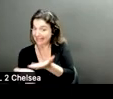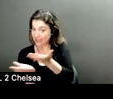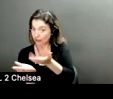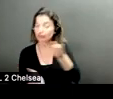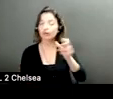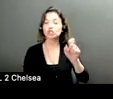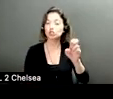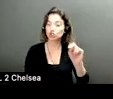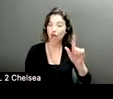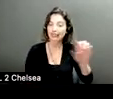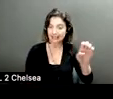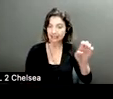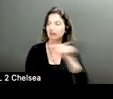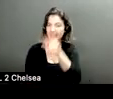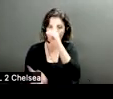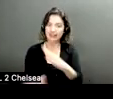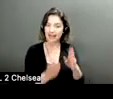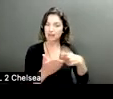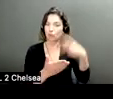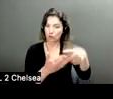Lee curated. Is that right, Emily?